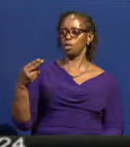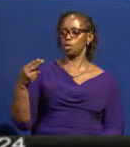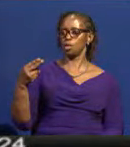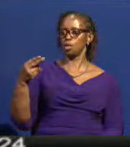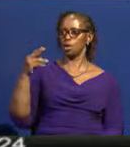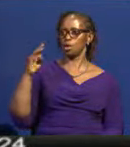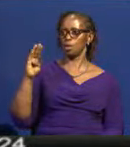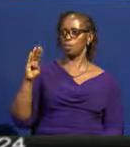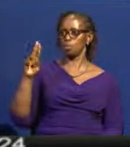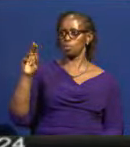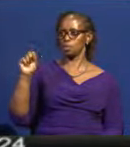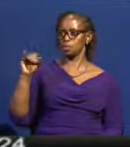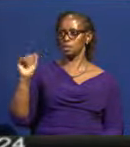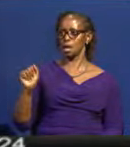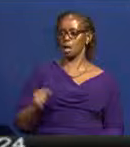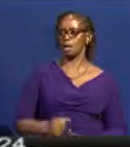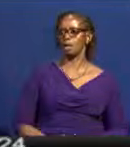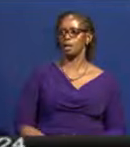Honorable Ruth Busia.